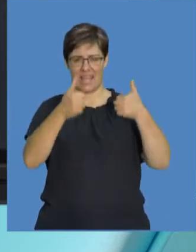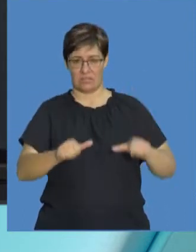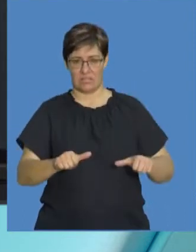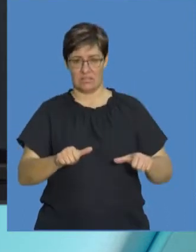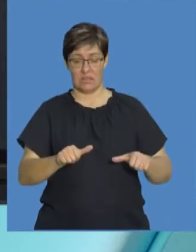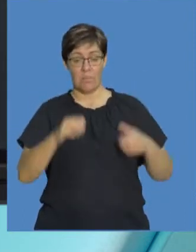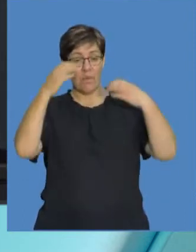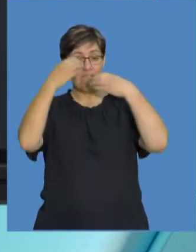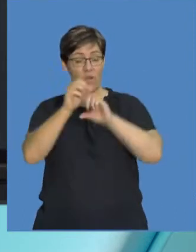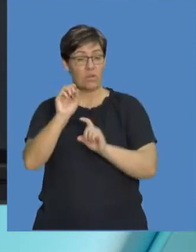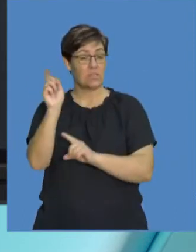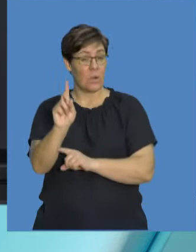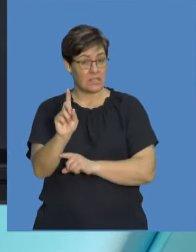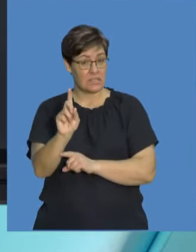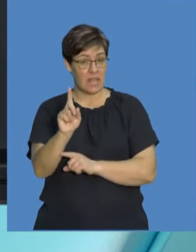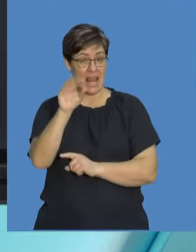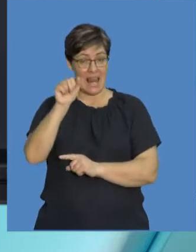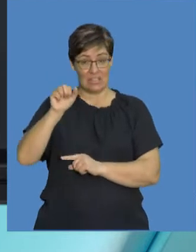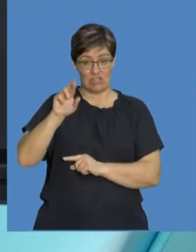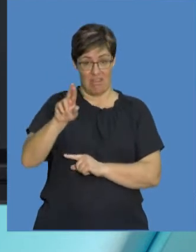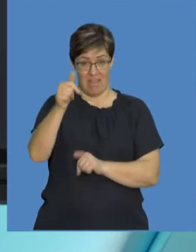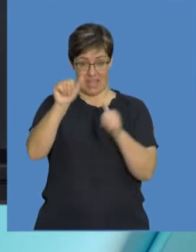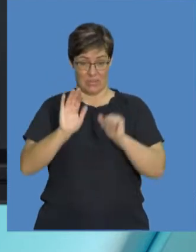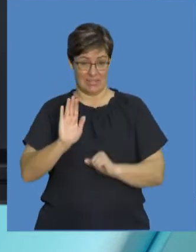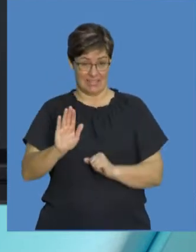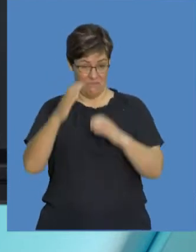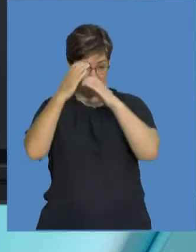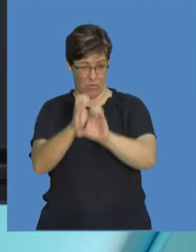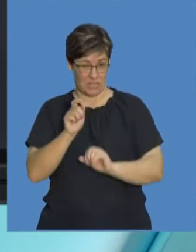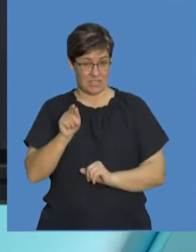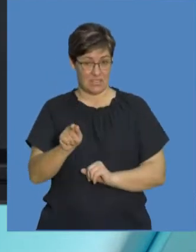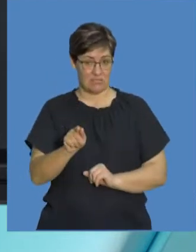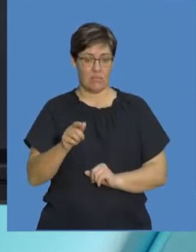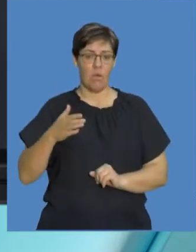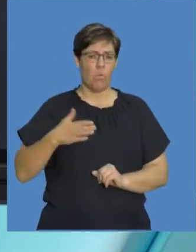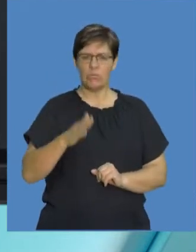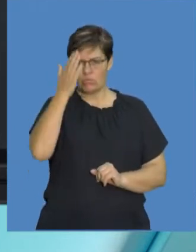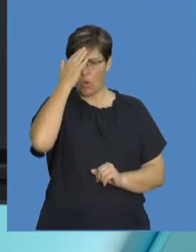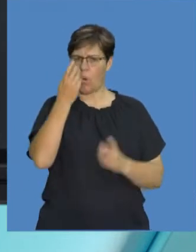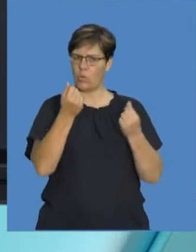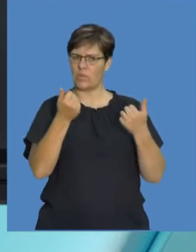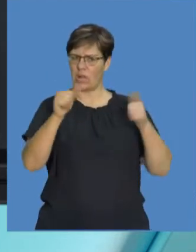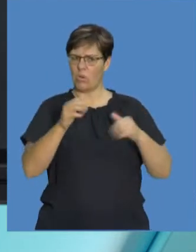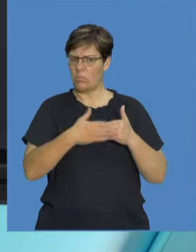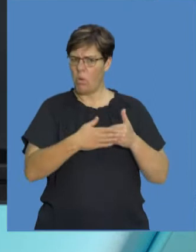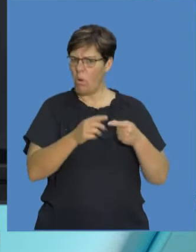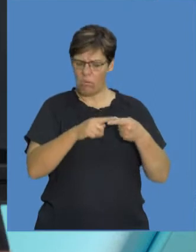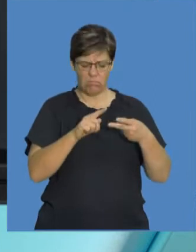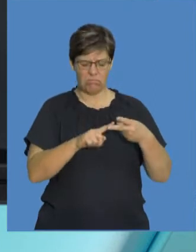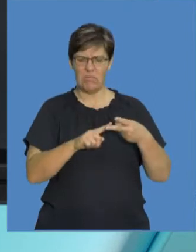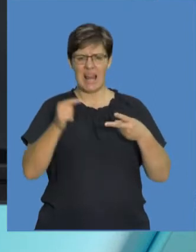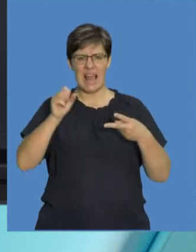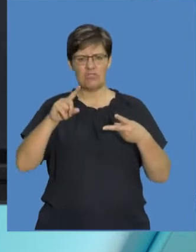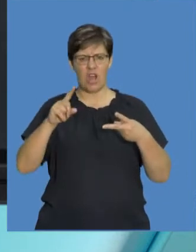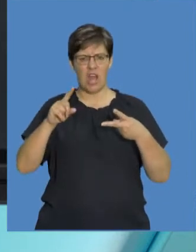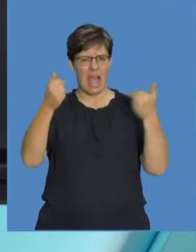special emphasis on the ledger accounts, right? So you want to know more about cost accounting and the format of the ledger